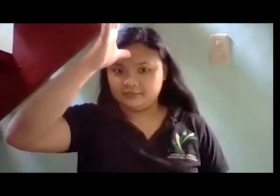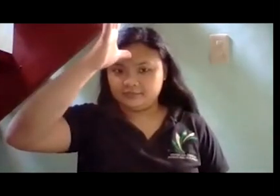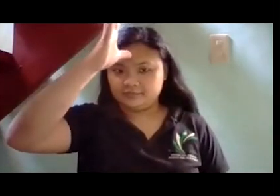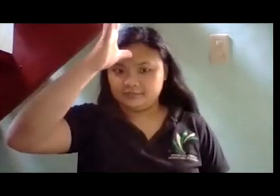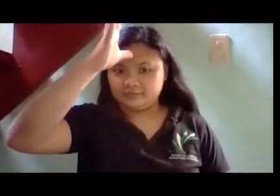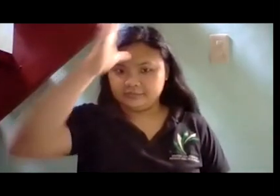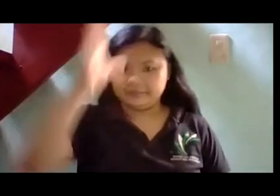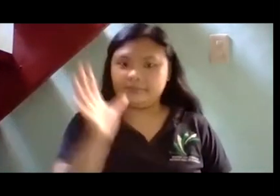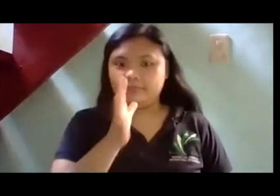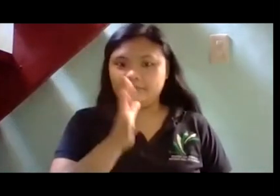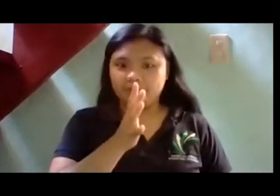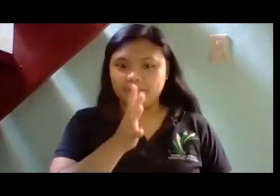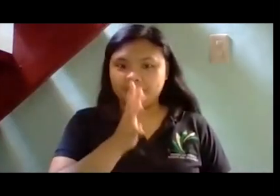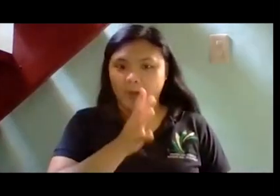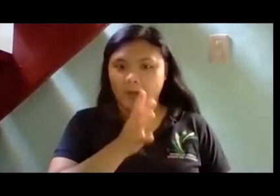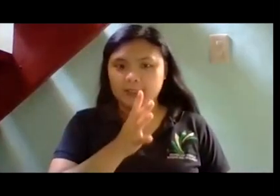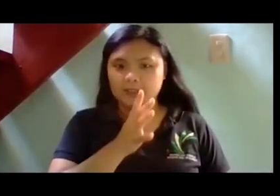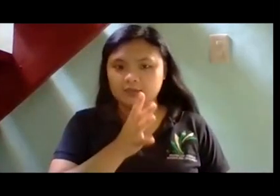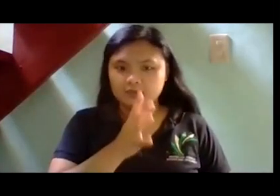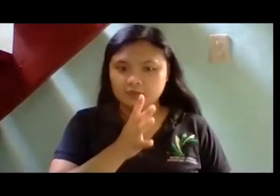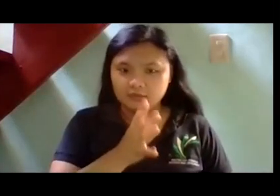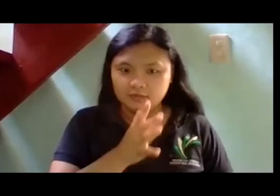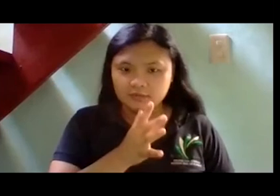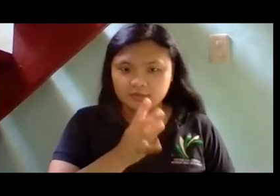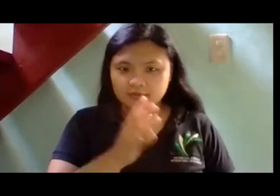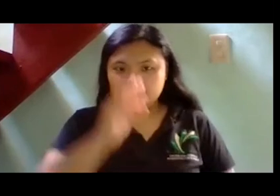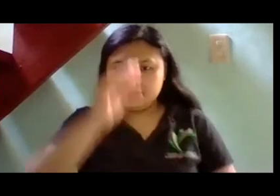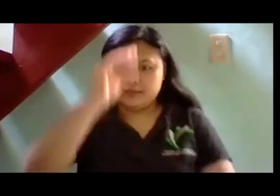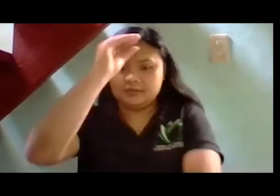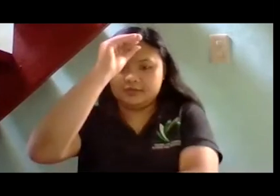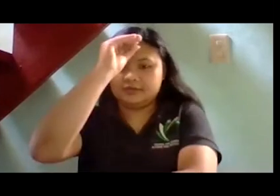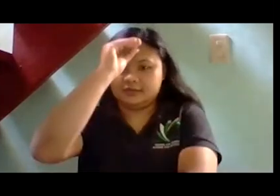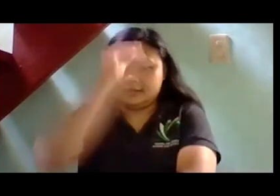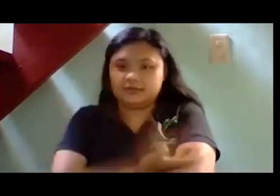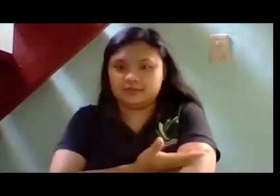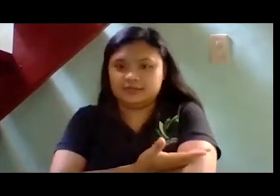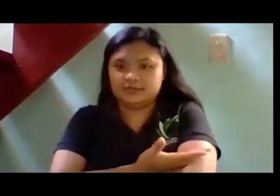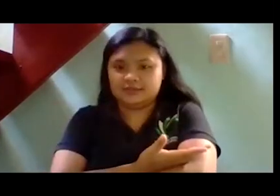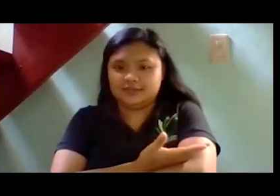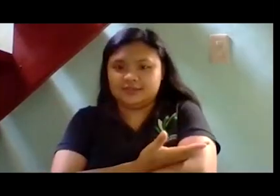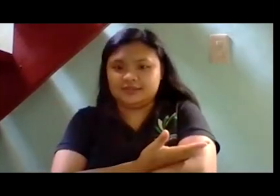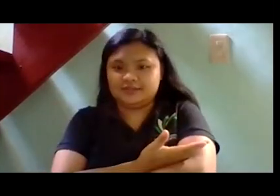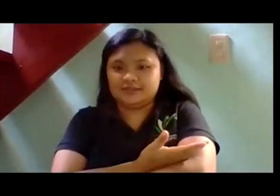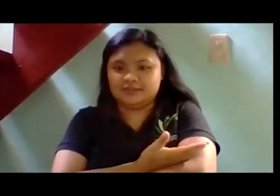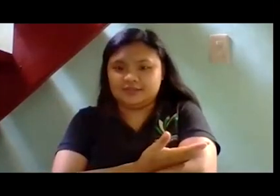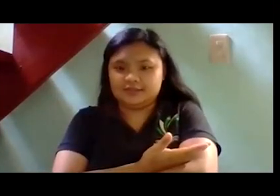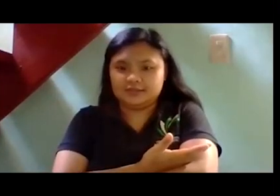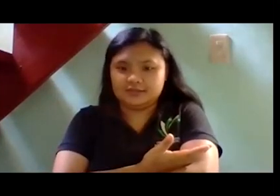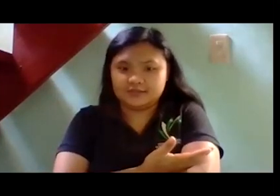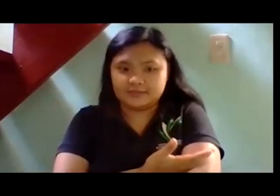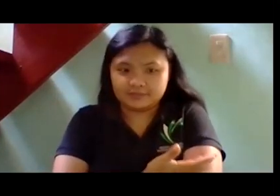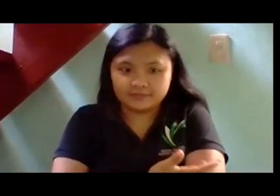This is Jasmine. Okay. Father, mother, Mother, son, brother, sorry,